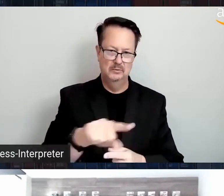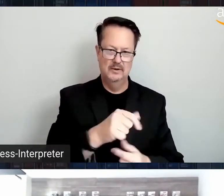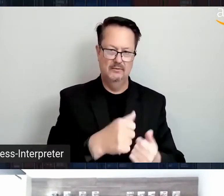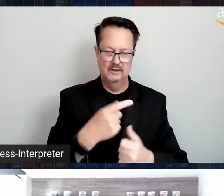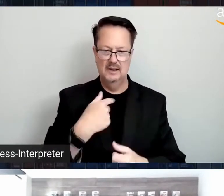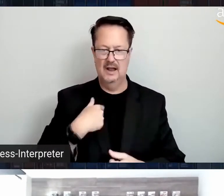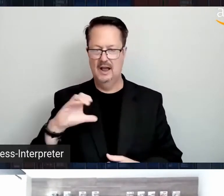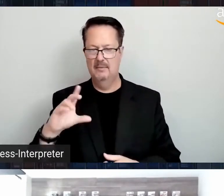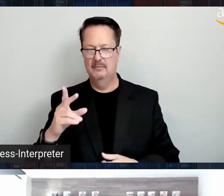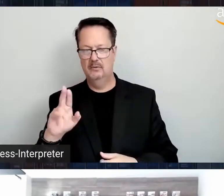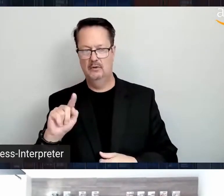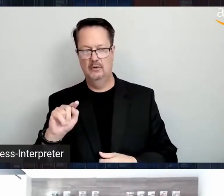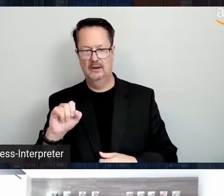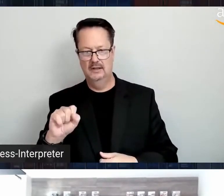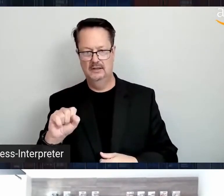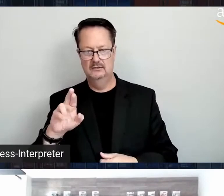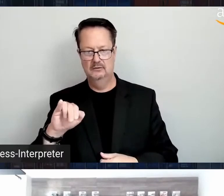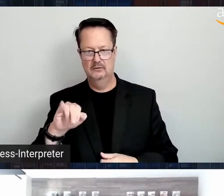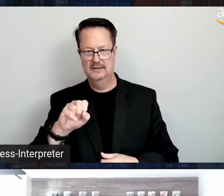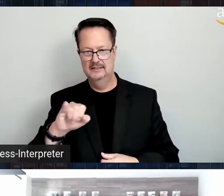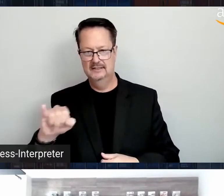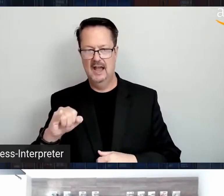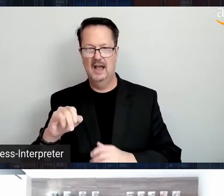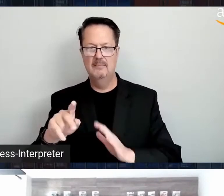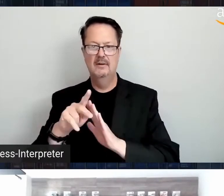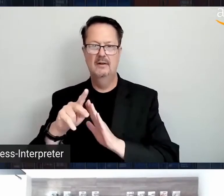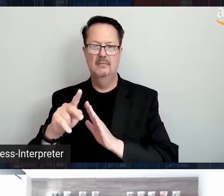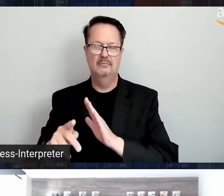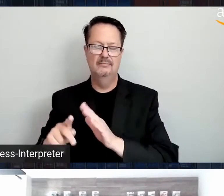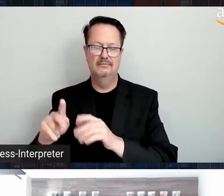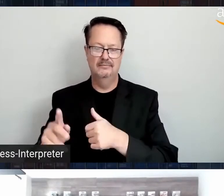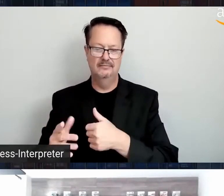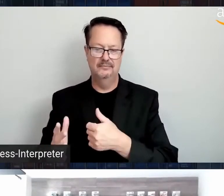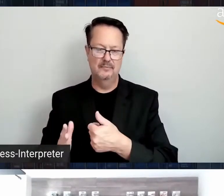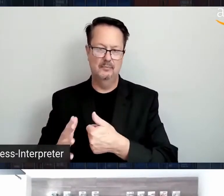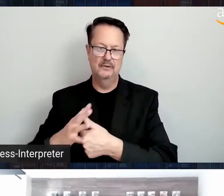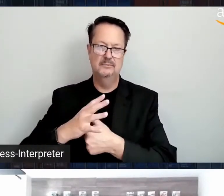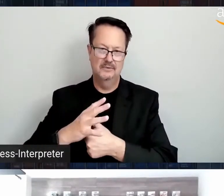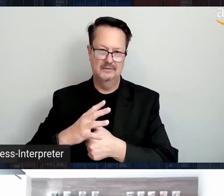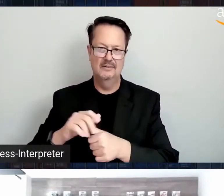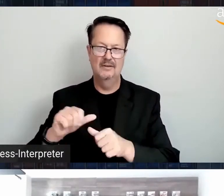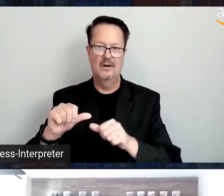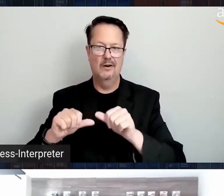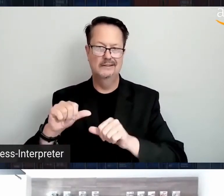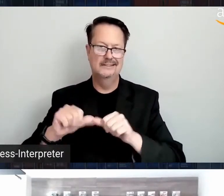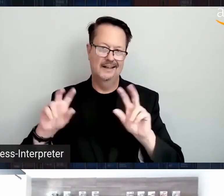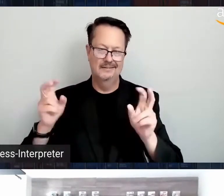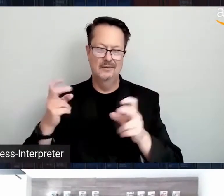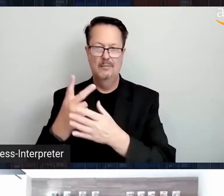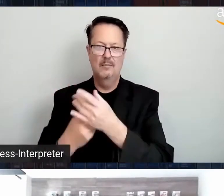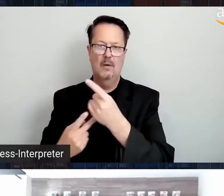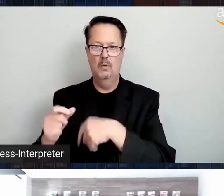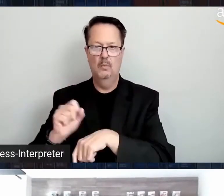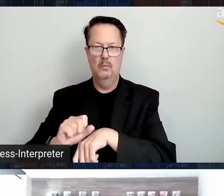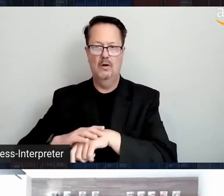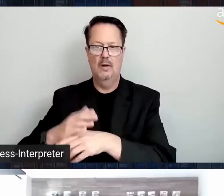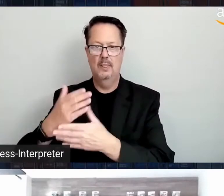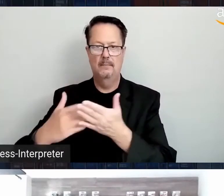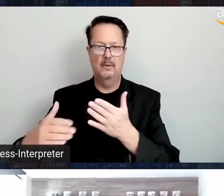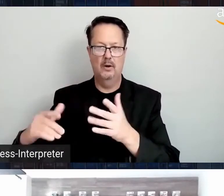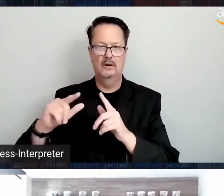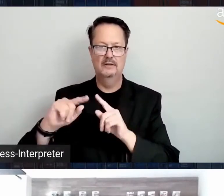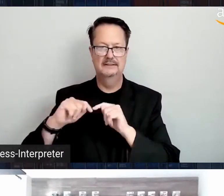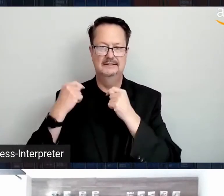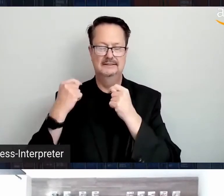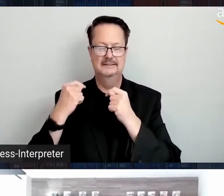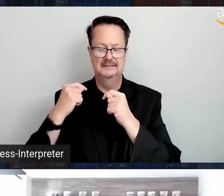Reese. I'm a principal solutions architect focused on containers NetMod here. Like Mikhail said, we both work on the partner team, and we get to do a lot of really awesome integrations with